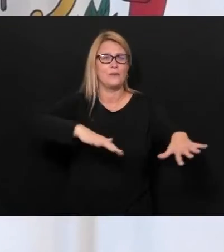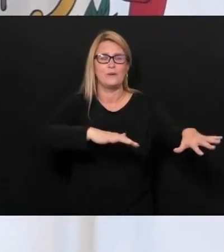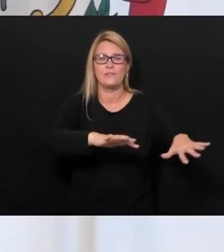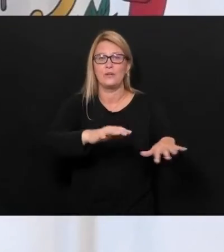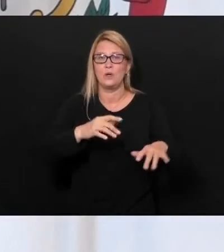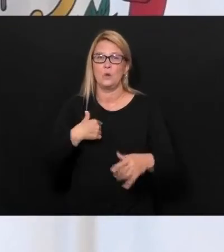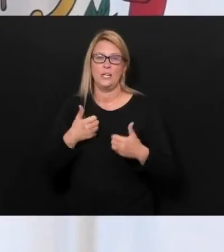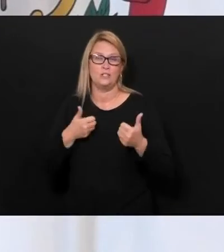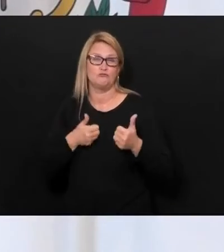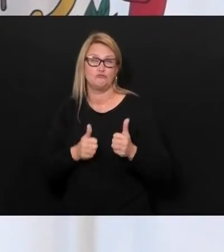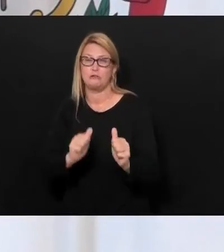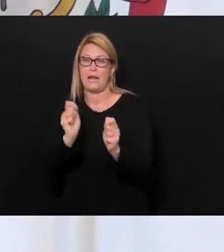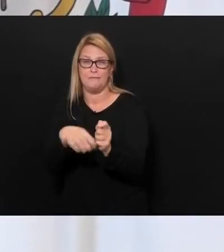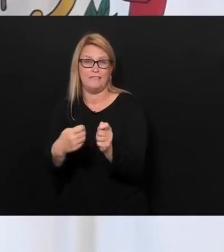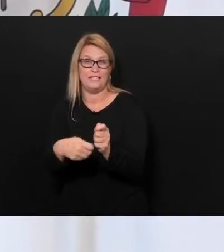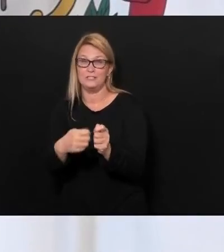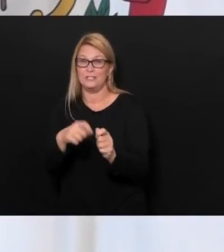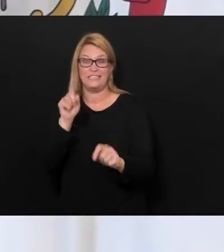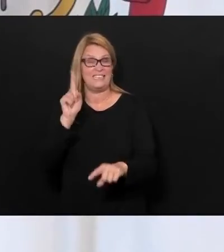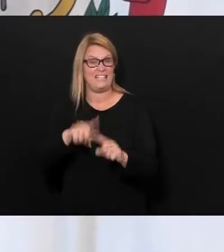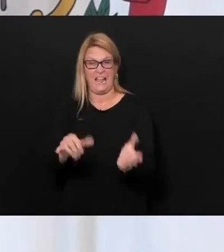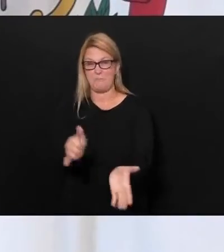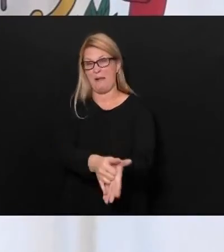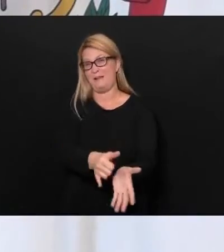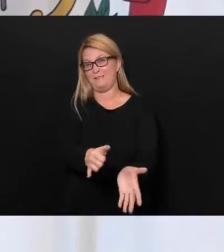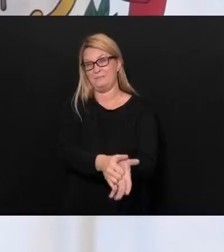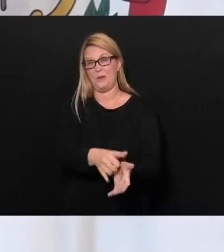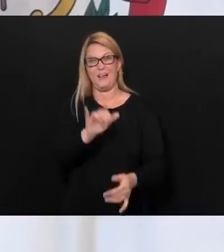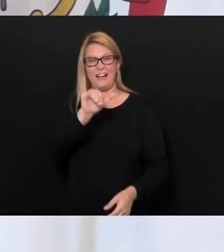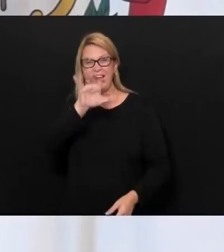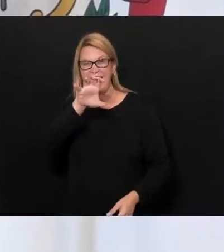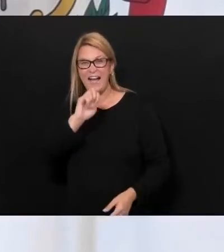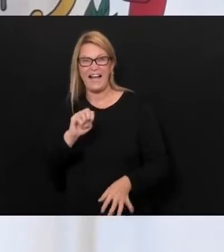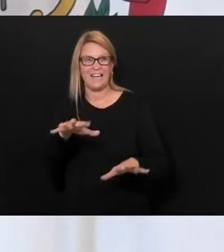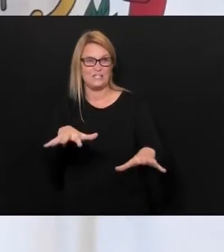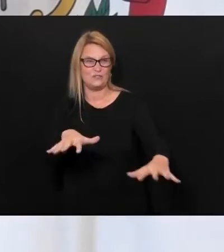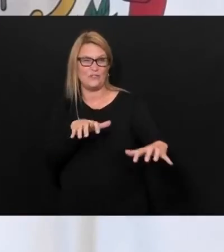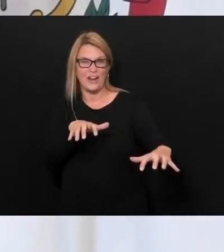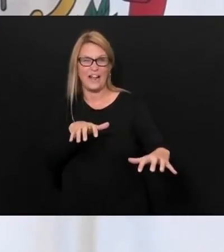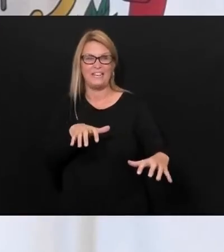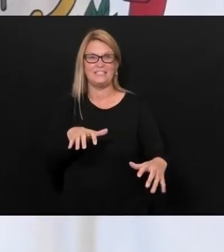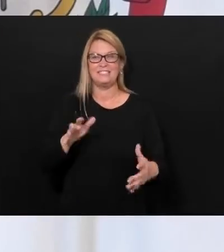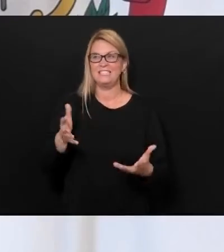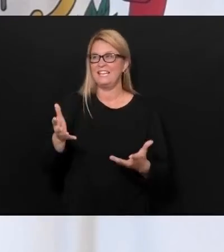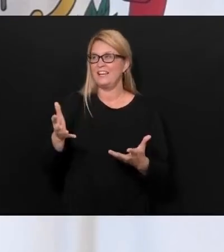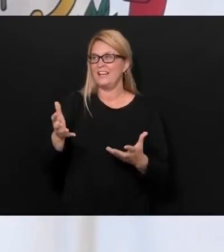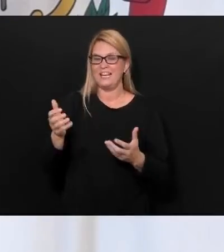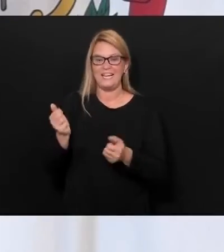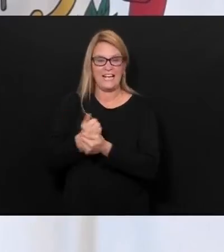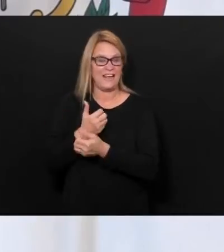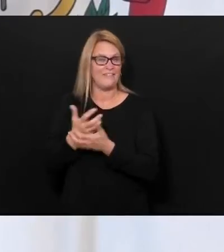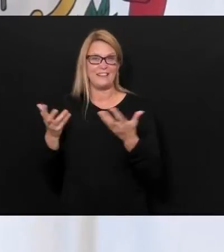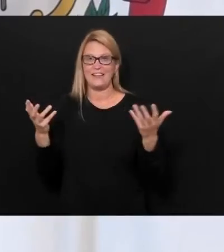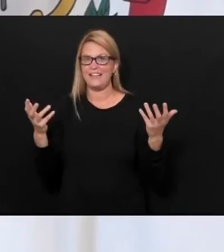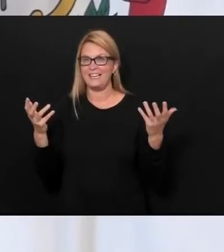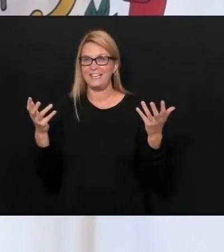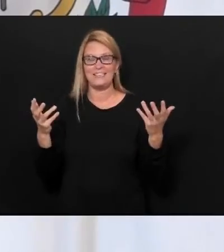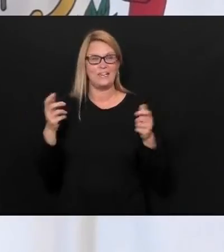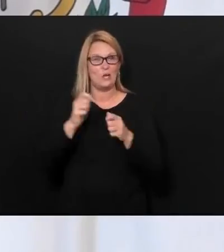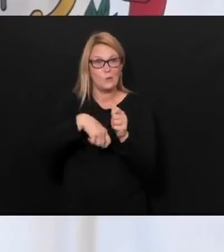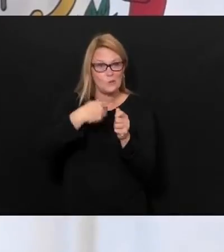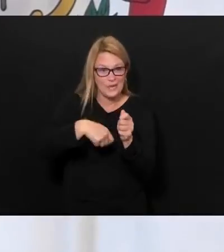We tried to fish. You couldn't possibly fish because ice was freezing, not only on your guides, but on your line. Your